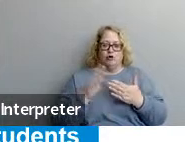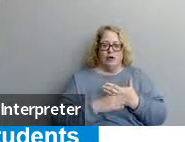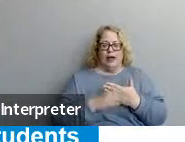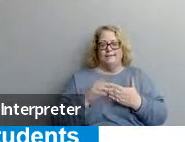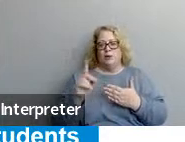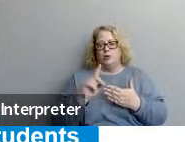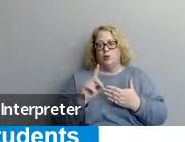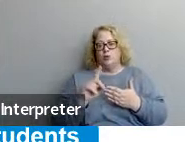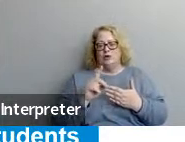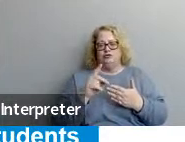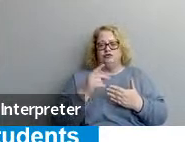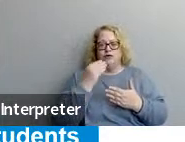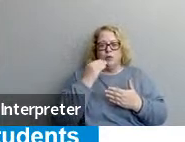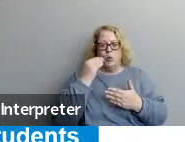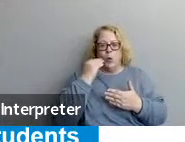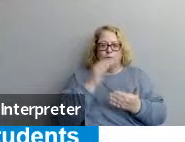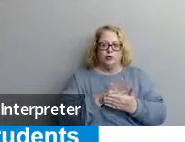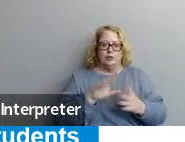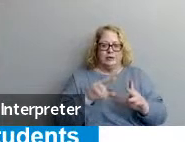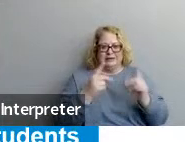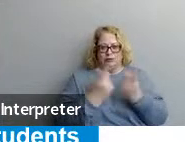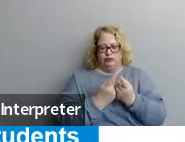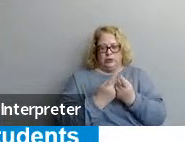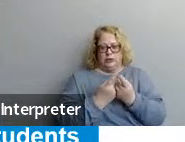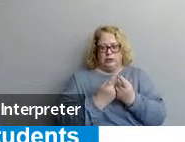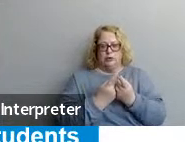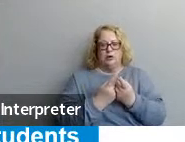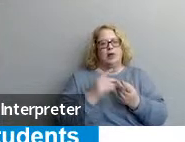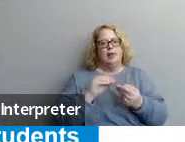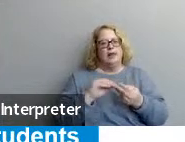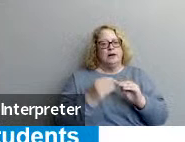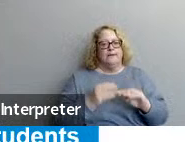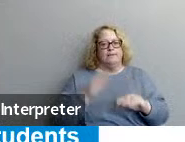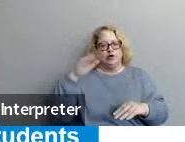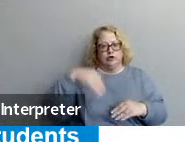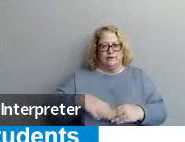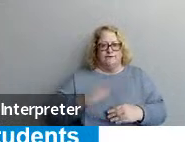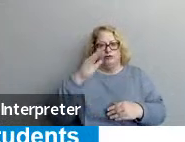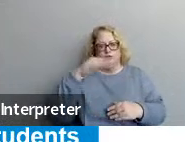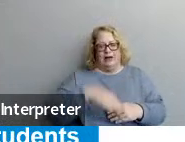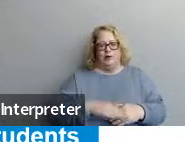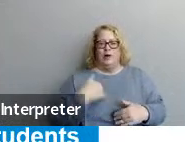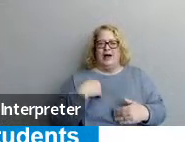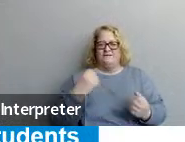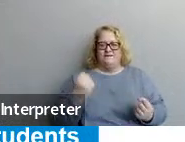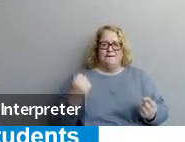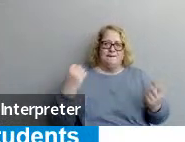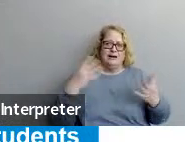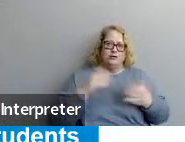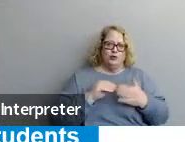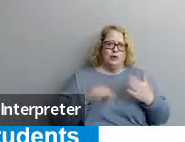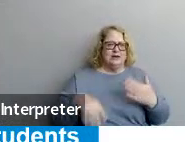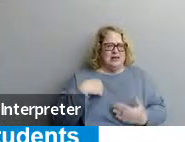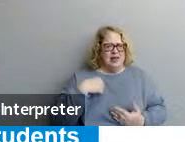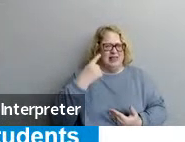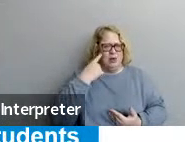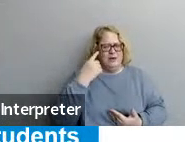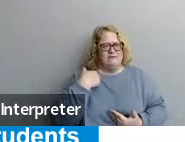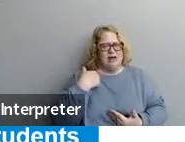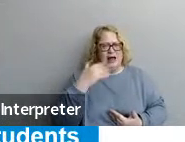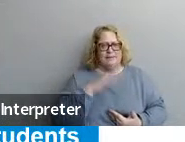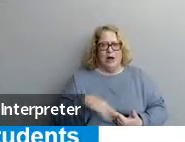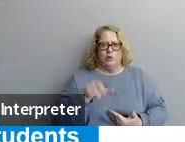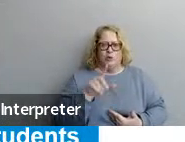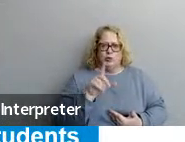and from what school district. So our numbers do fluctuate. As I said, we have many students. I think we've had, off the top of my head, I think we've had about